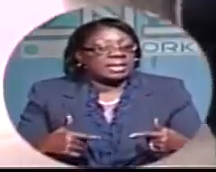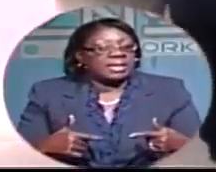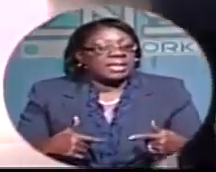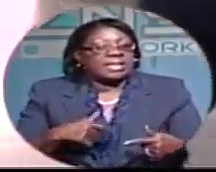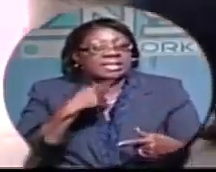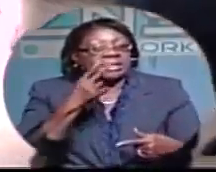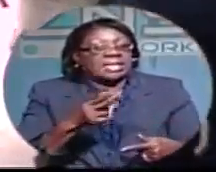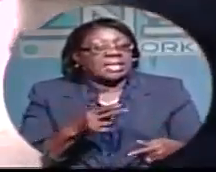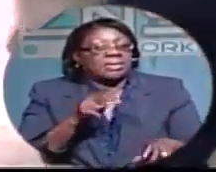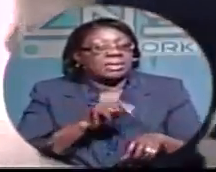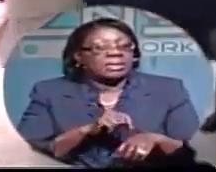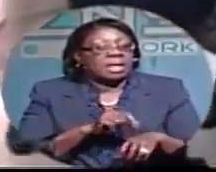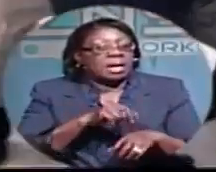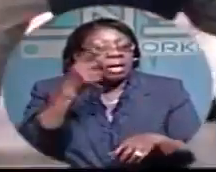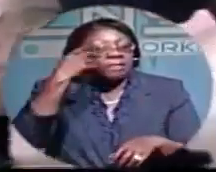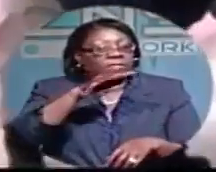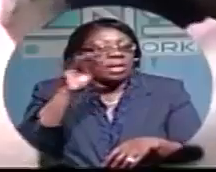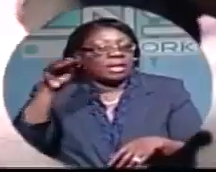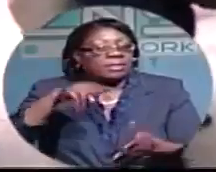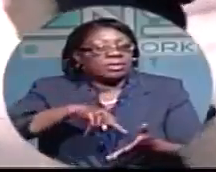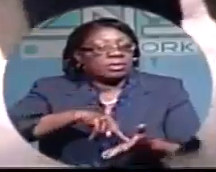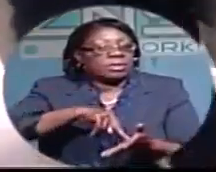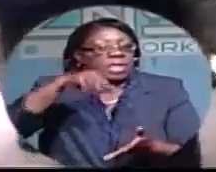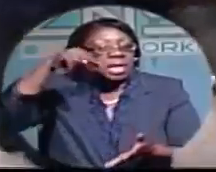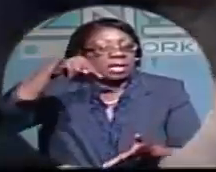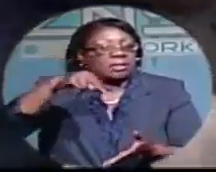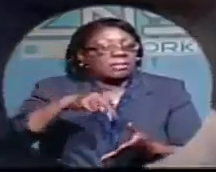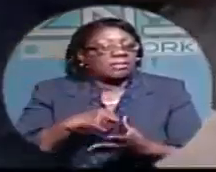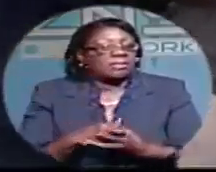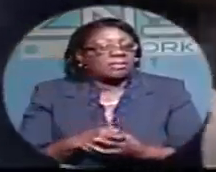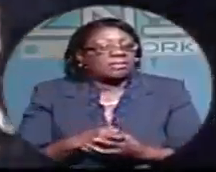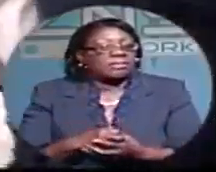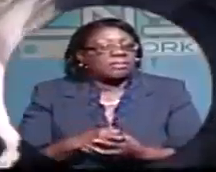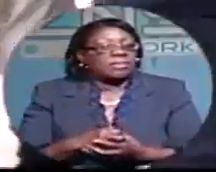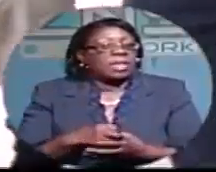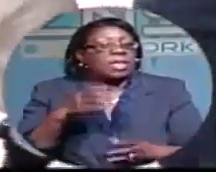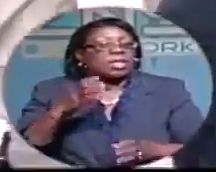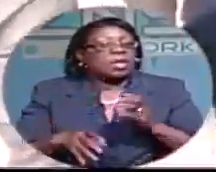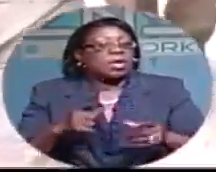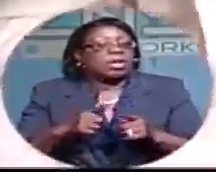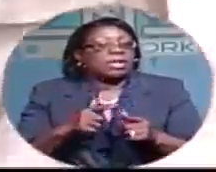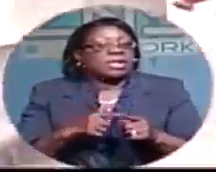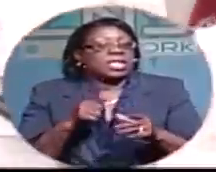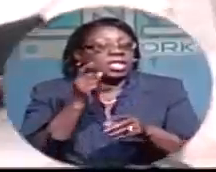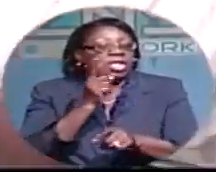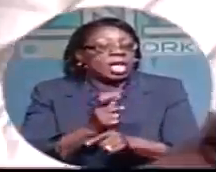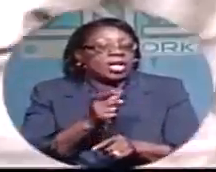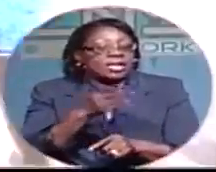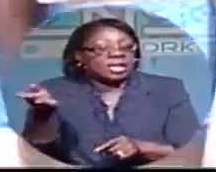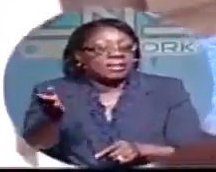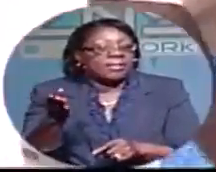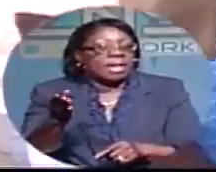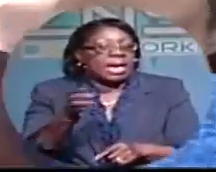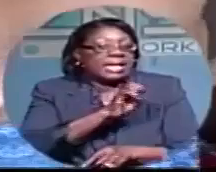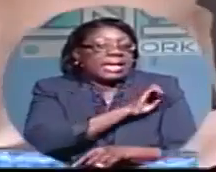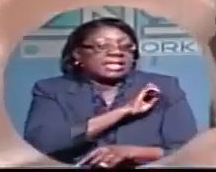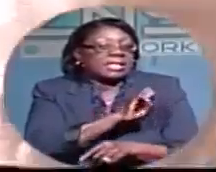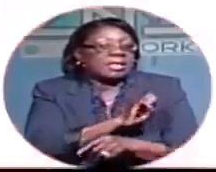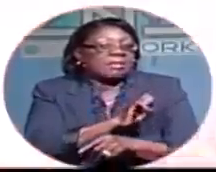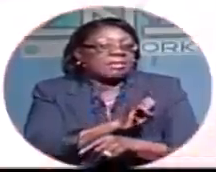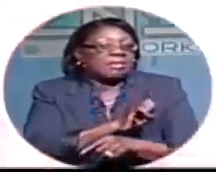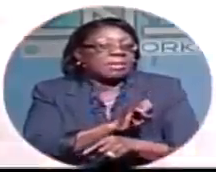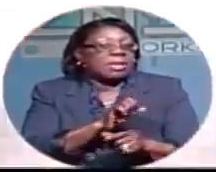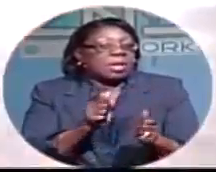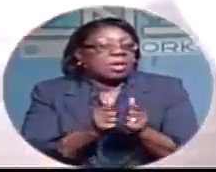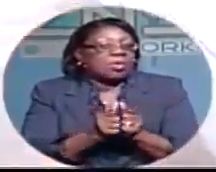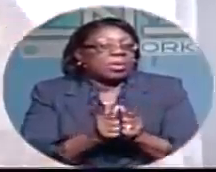him to stand, and Chief Magistrate Roger Gomez permitted him to sit. The court then formally charged Gibson and Edgecombe with intentionally and